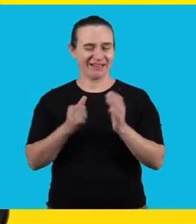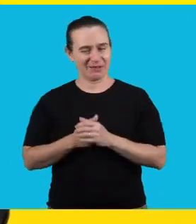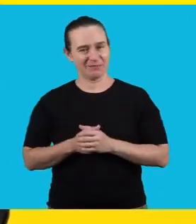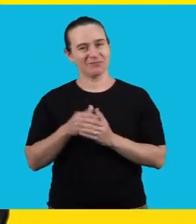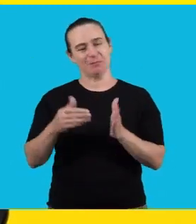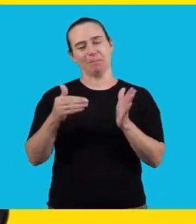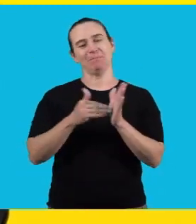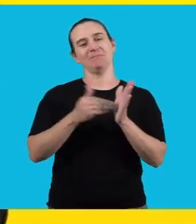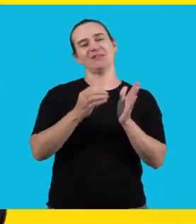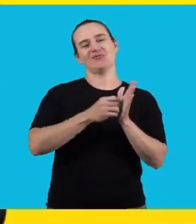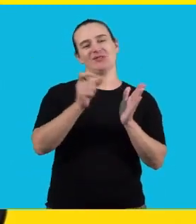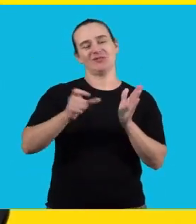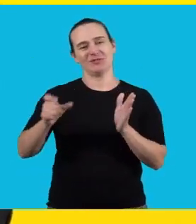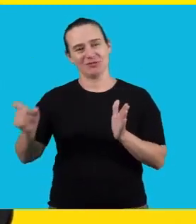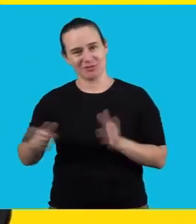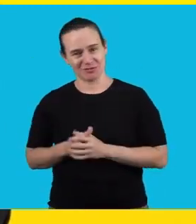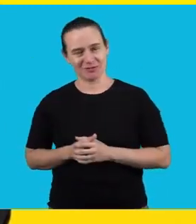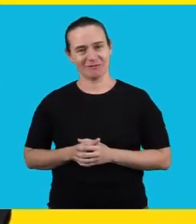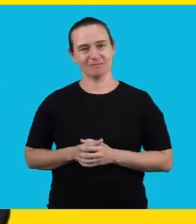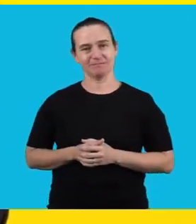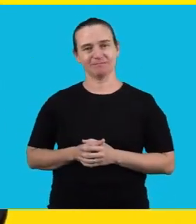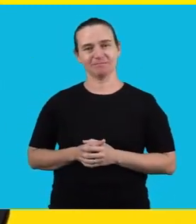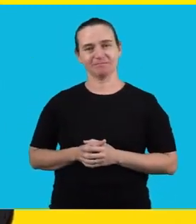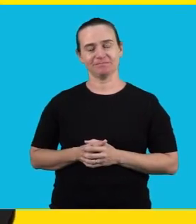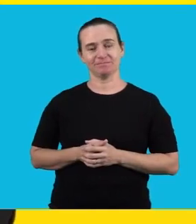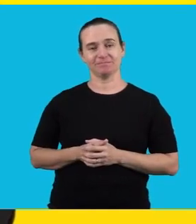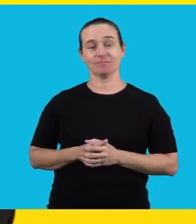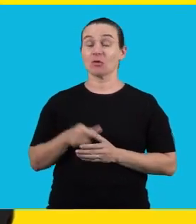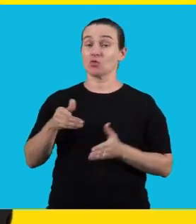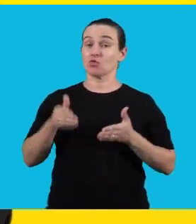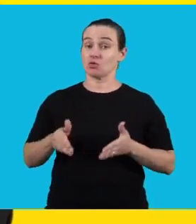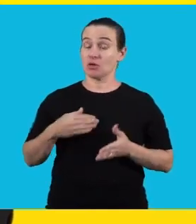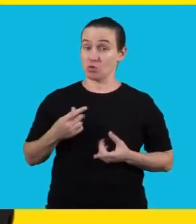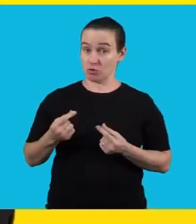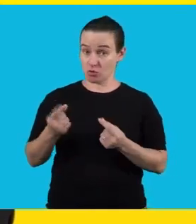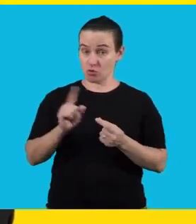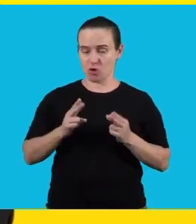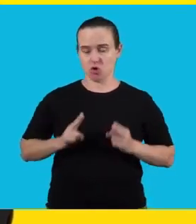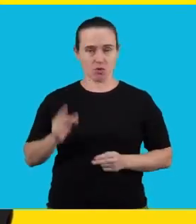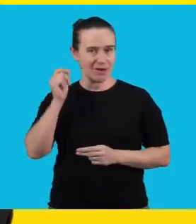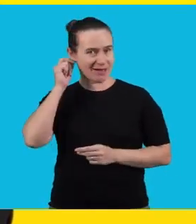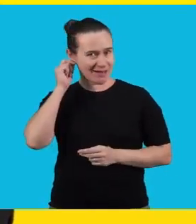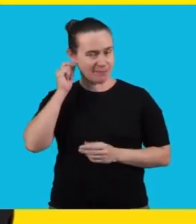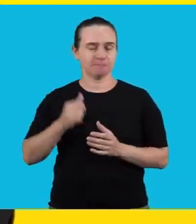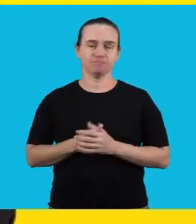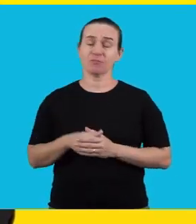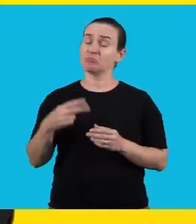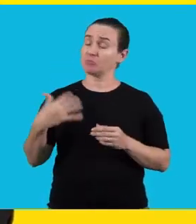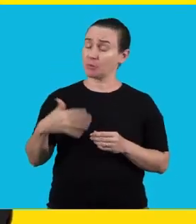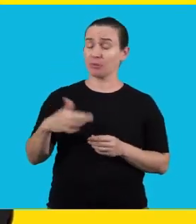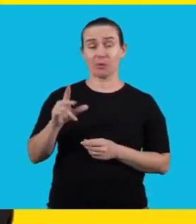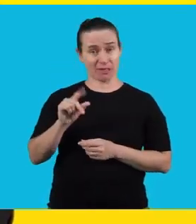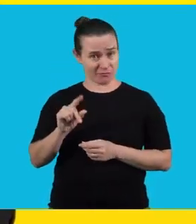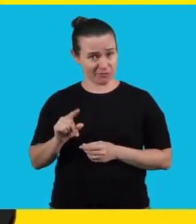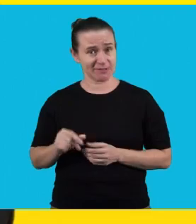Good day, matric learners. My name is Mrs. Vuma, and today we are going to look at the human ear.